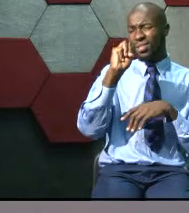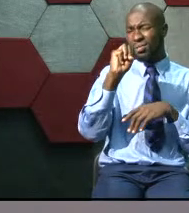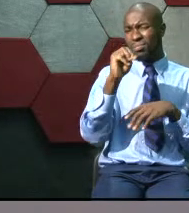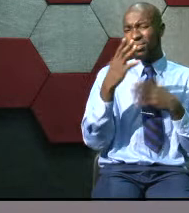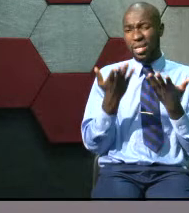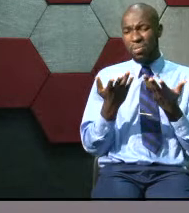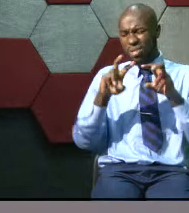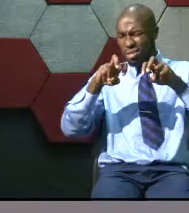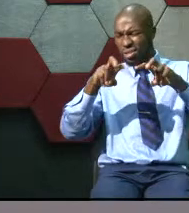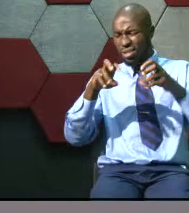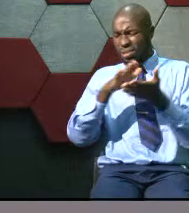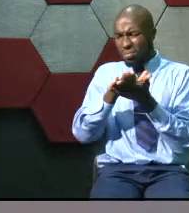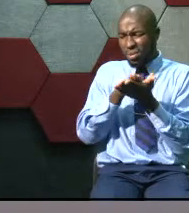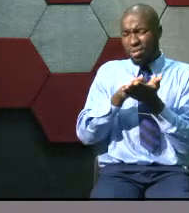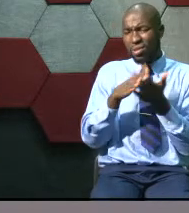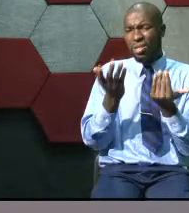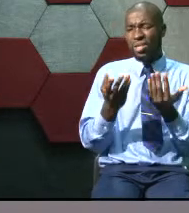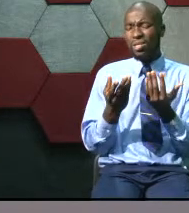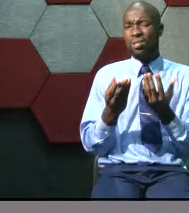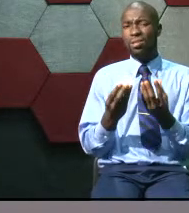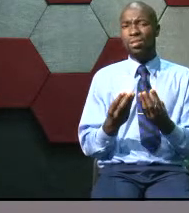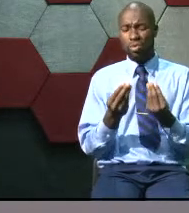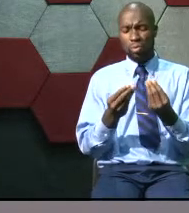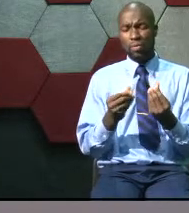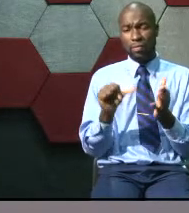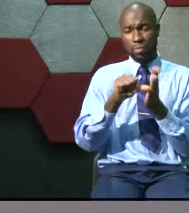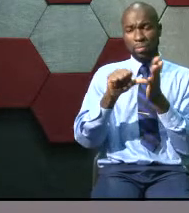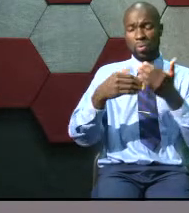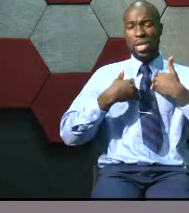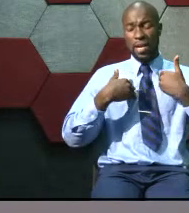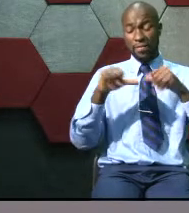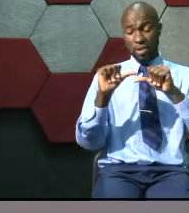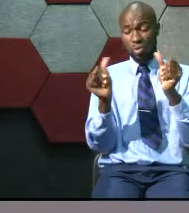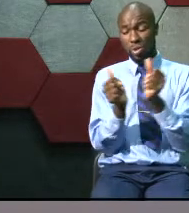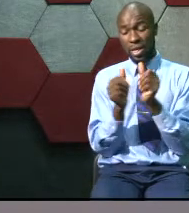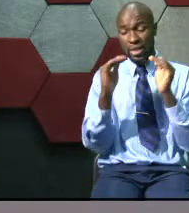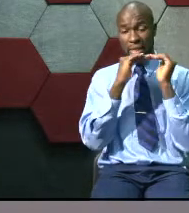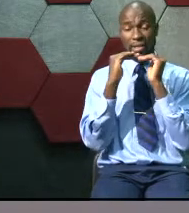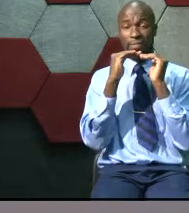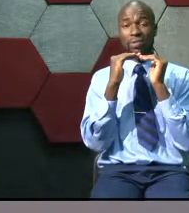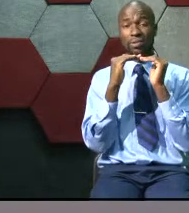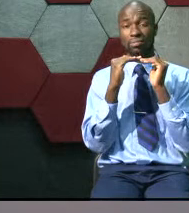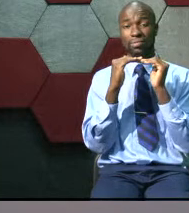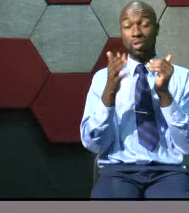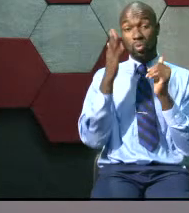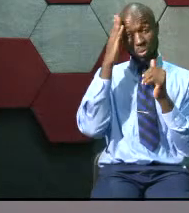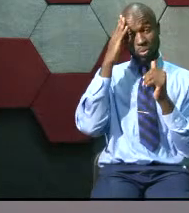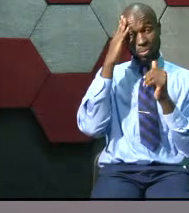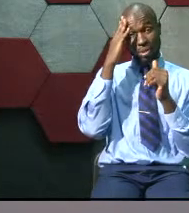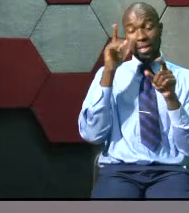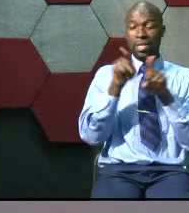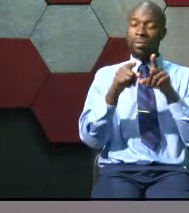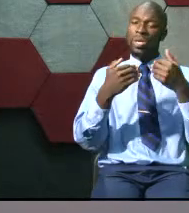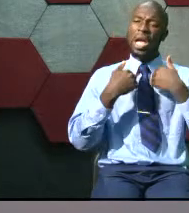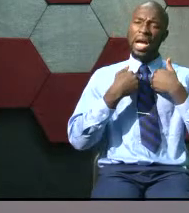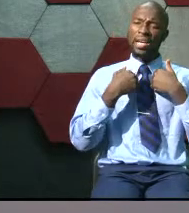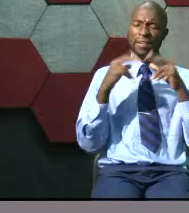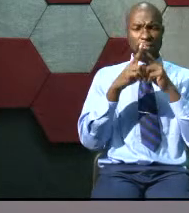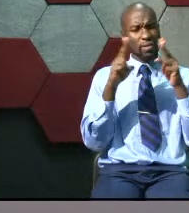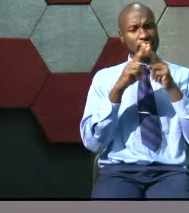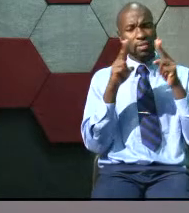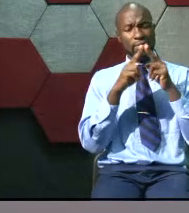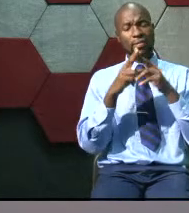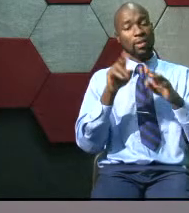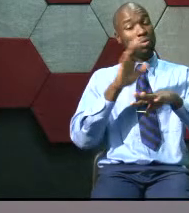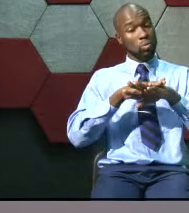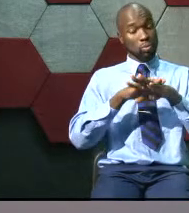research based, in solving problems that we face at a societal level. And we've had some very, very impressive projects over